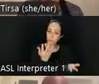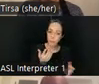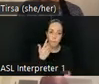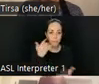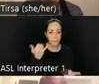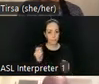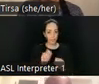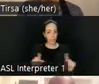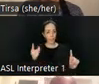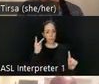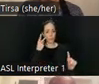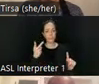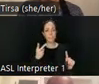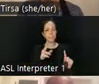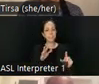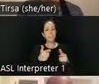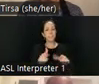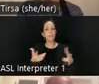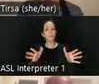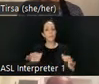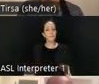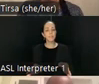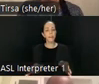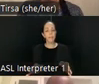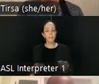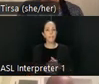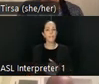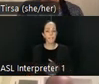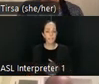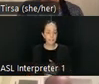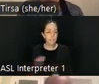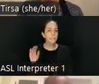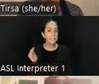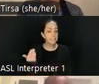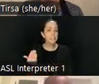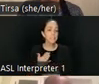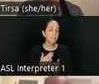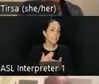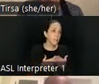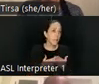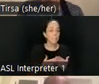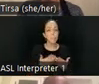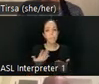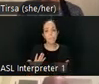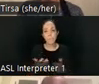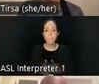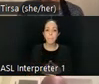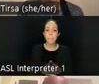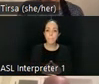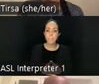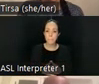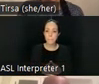like comparable jurisdictions model, it seems like some of the sort of like places that